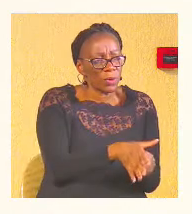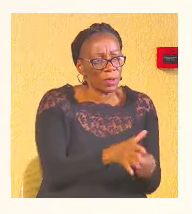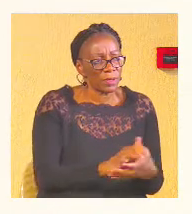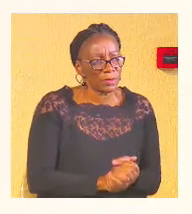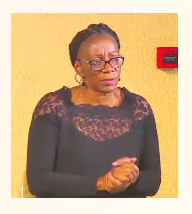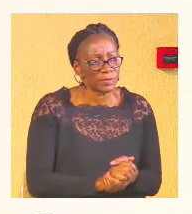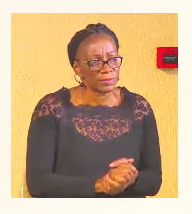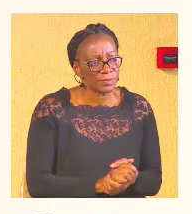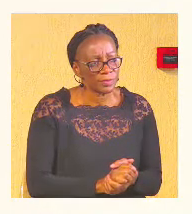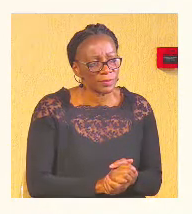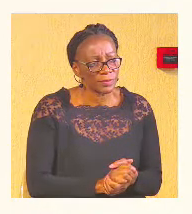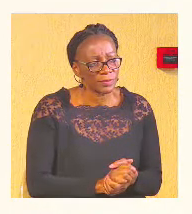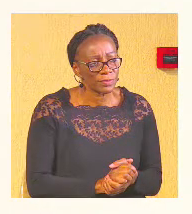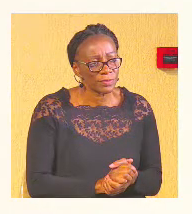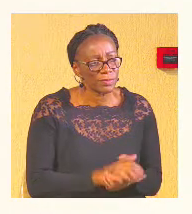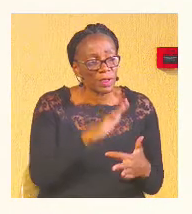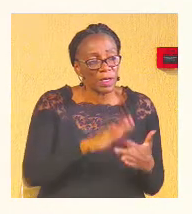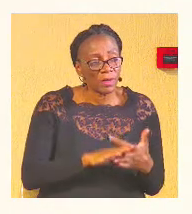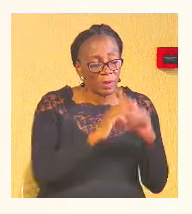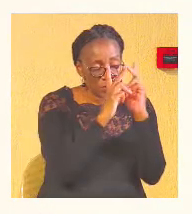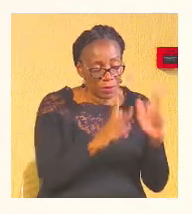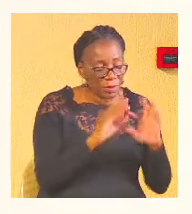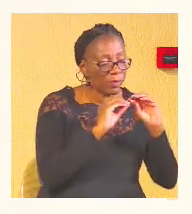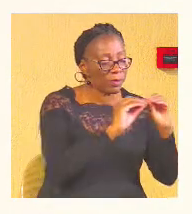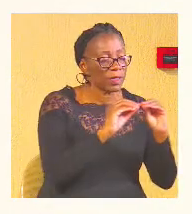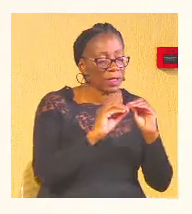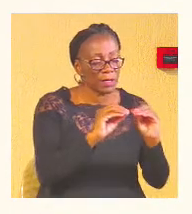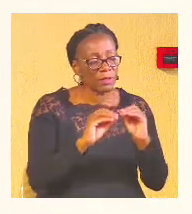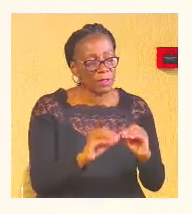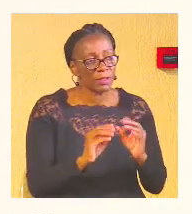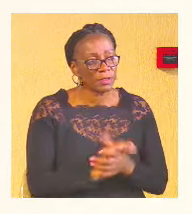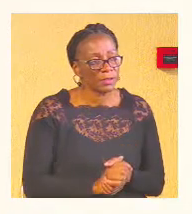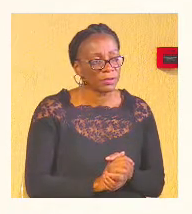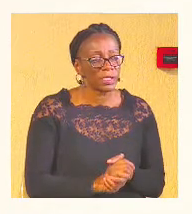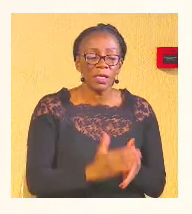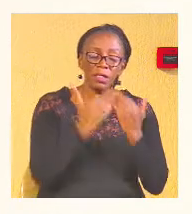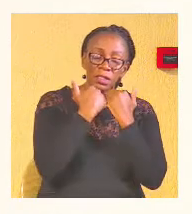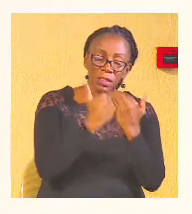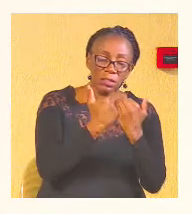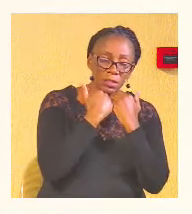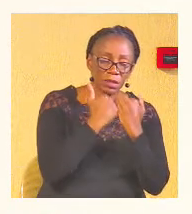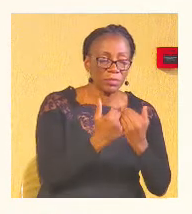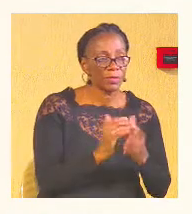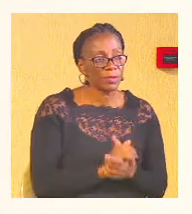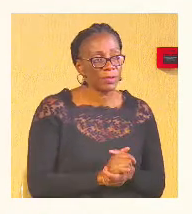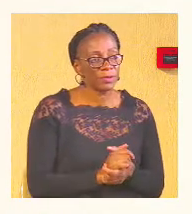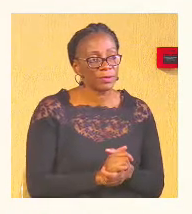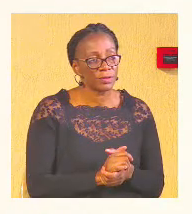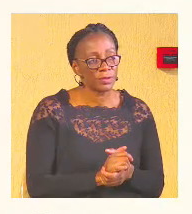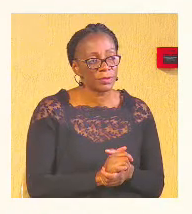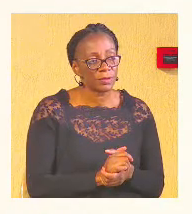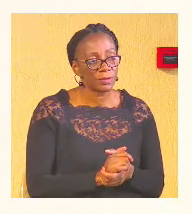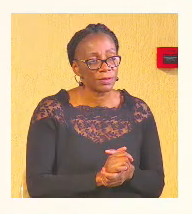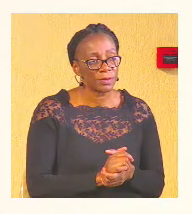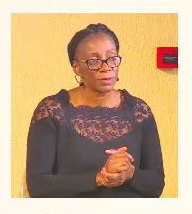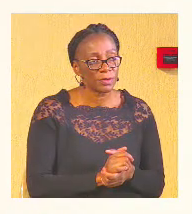public education, we are saying that it is important for the members of the public to rely that they should